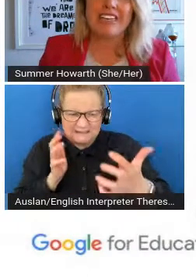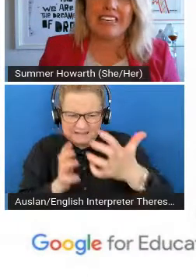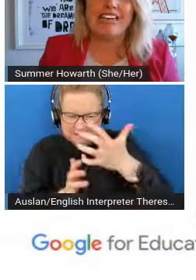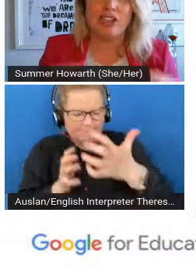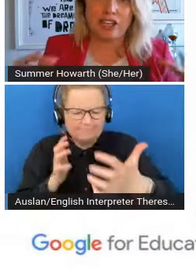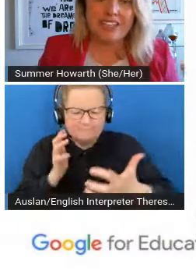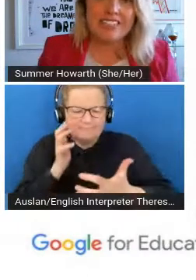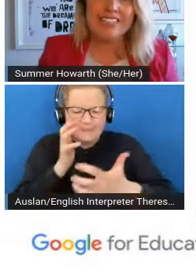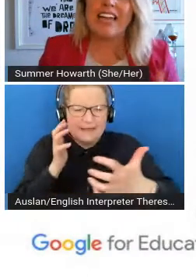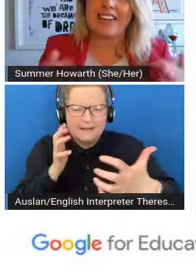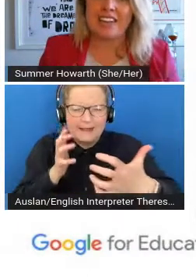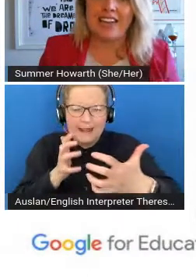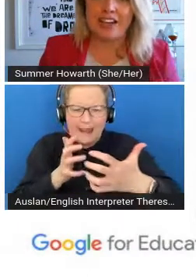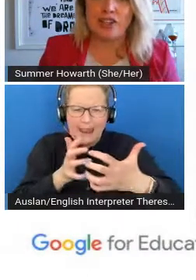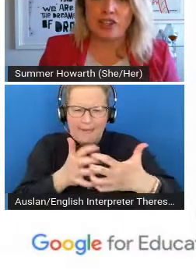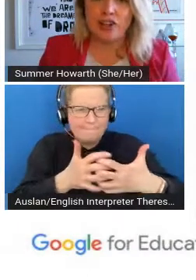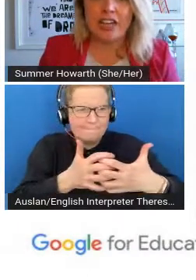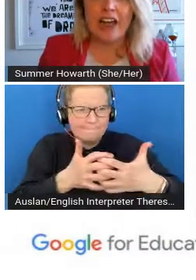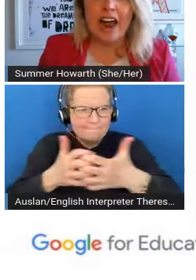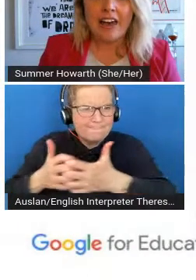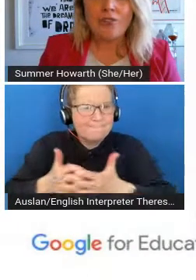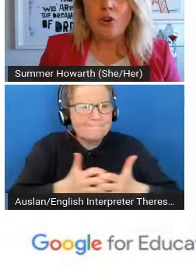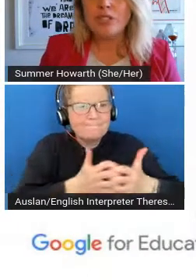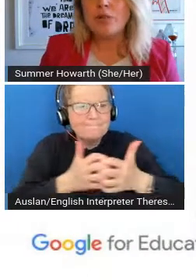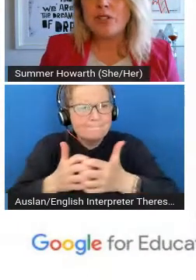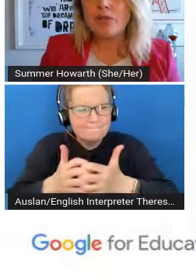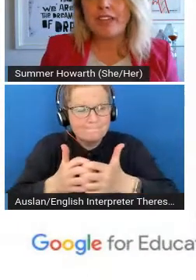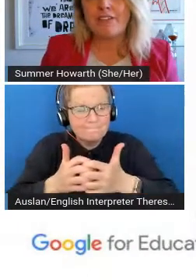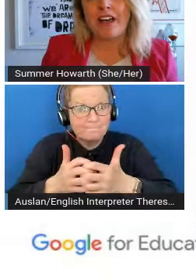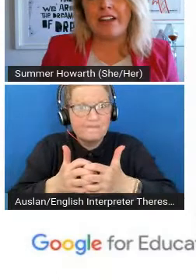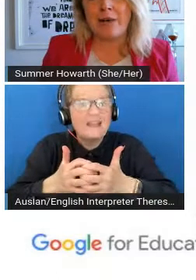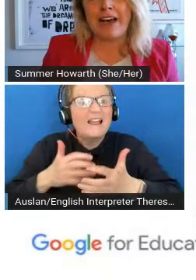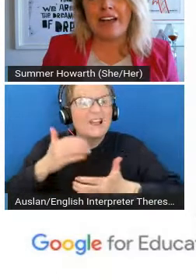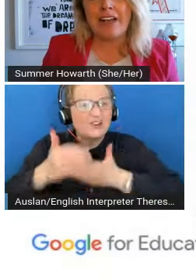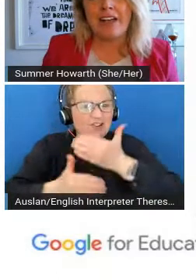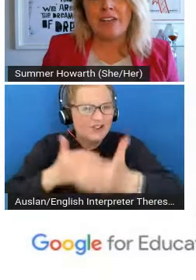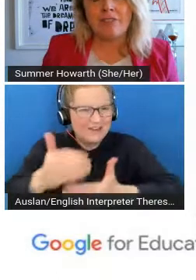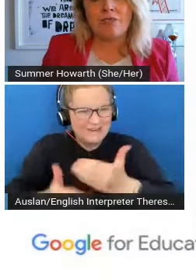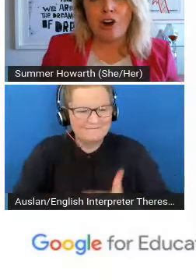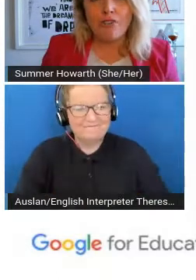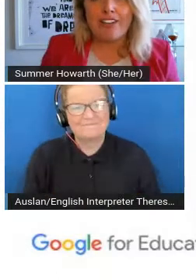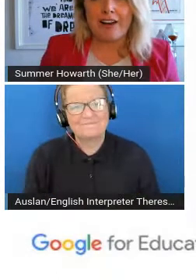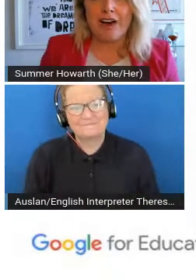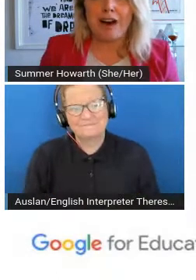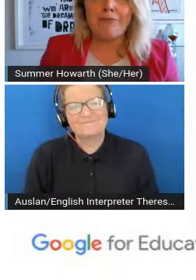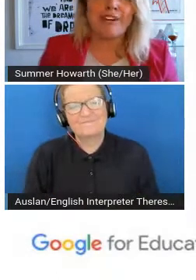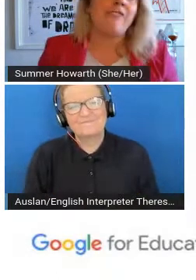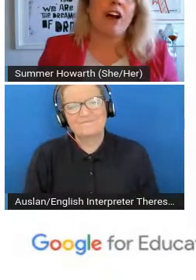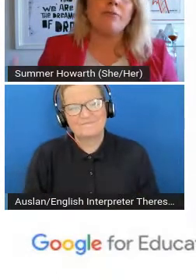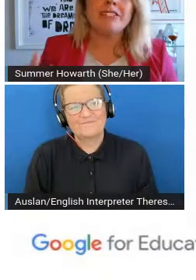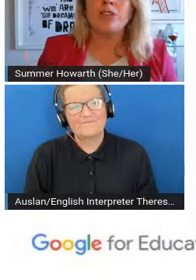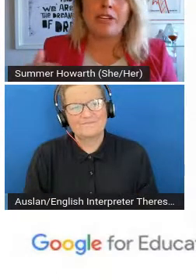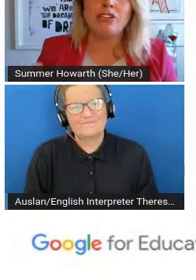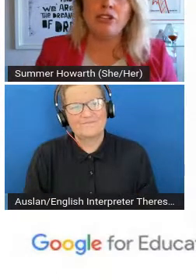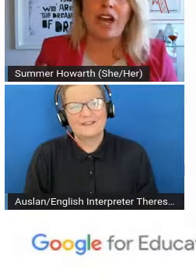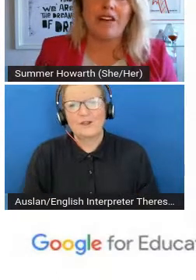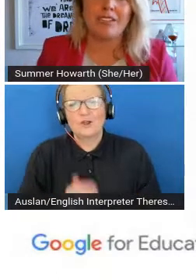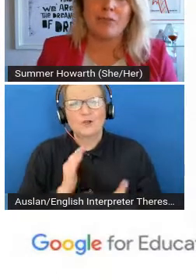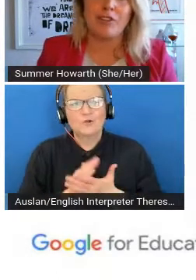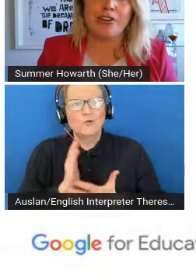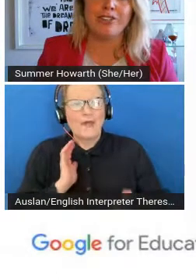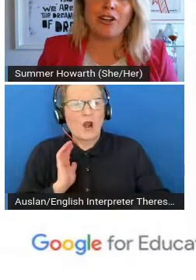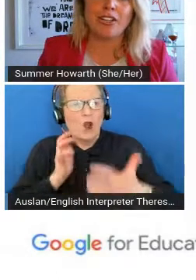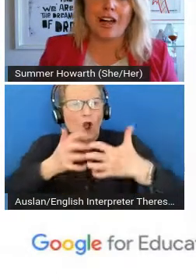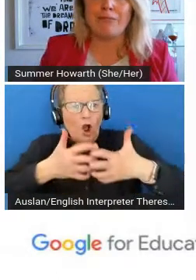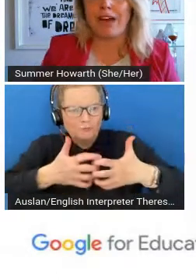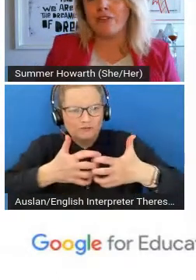of connection, togetherness, and a journey. And of course, what's really fun about involving that hybrid environment, so we do have some